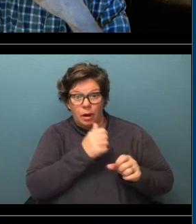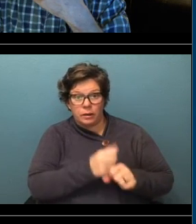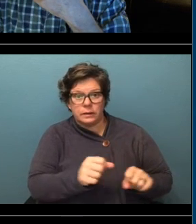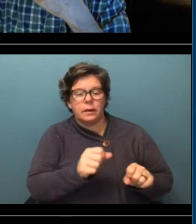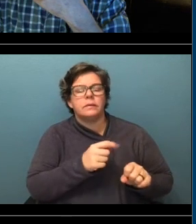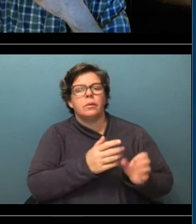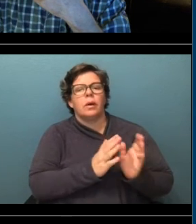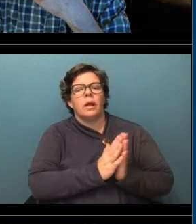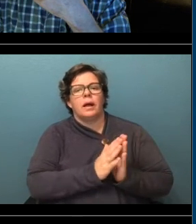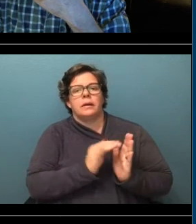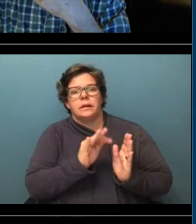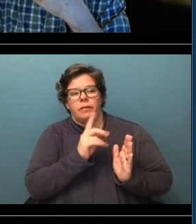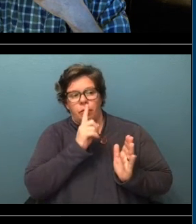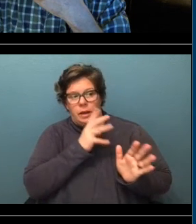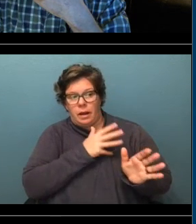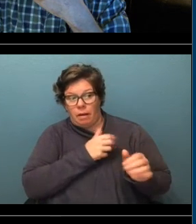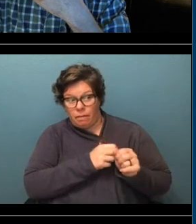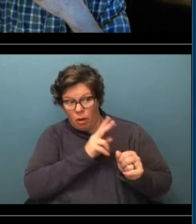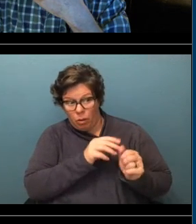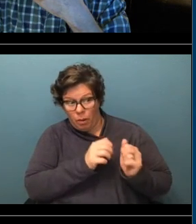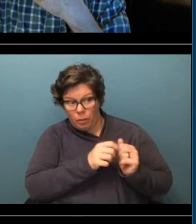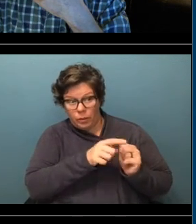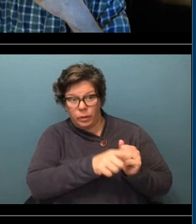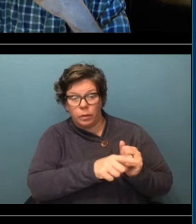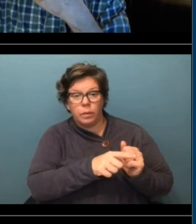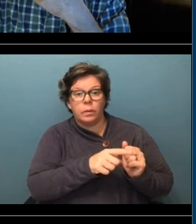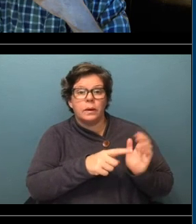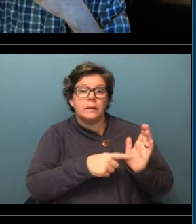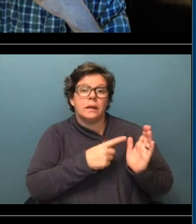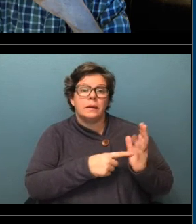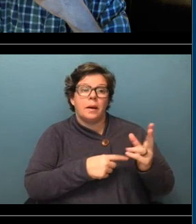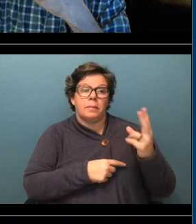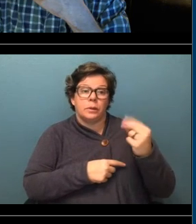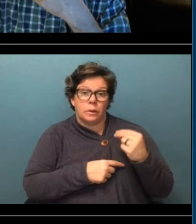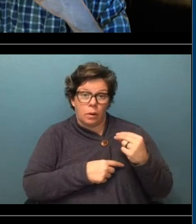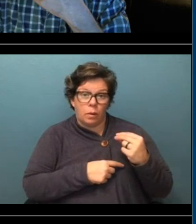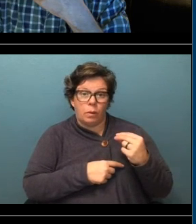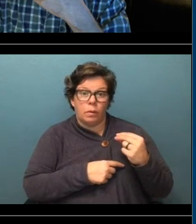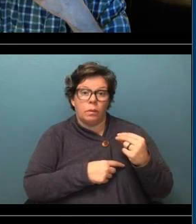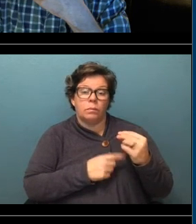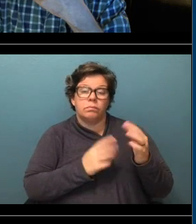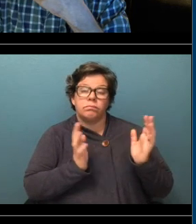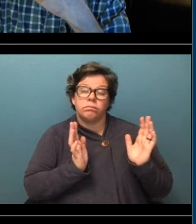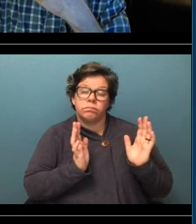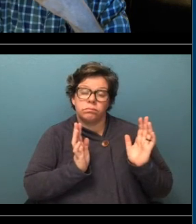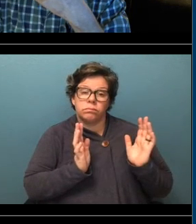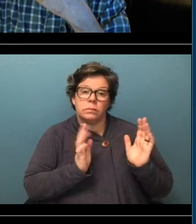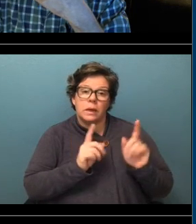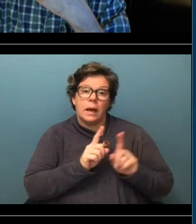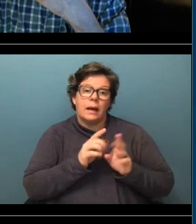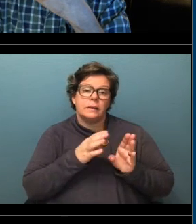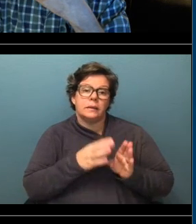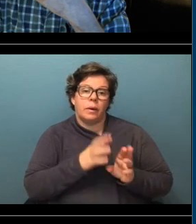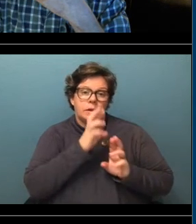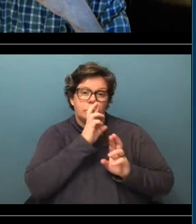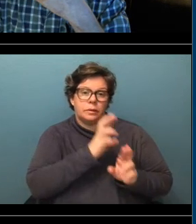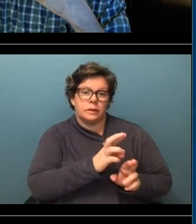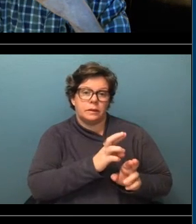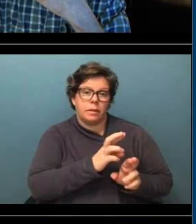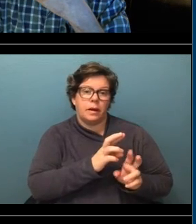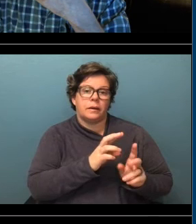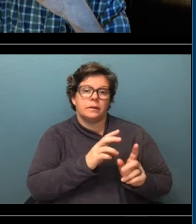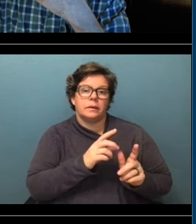ask if we can follow up with them. Sometimes they say no, and so as a way to respect their wishes, we